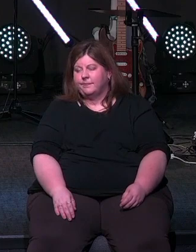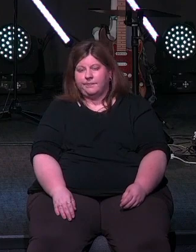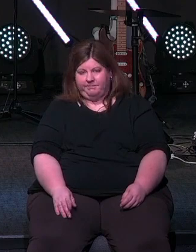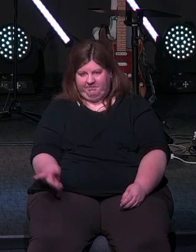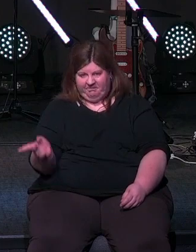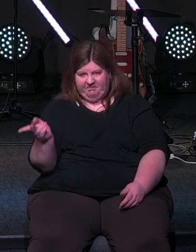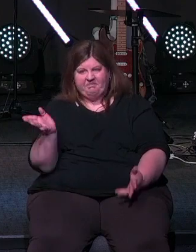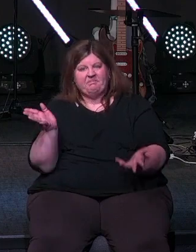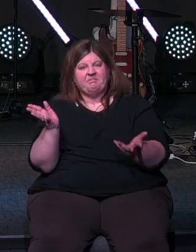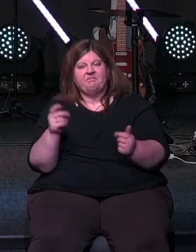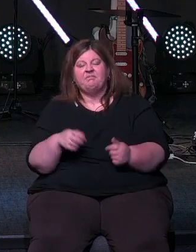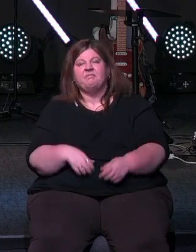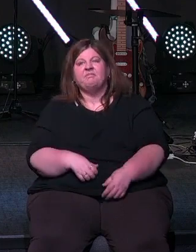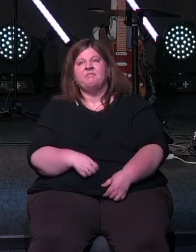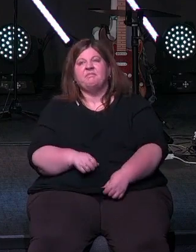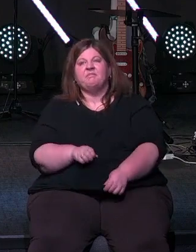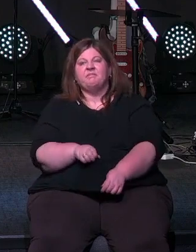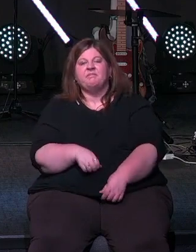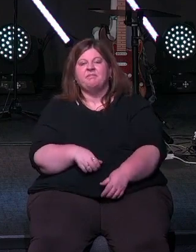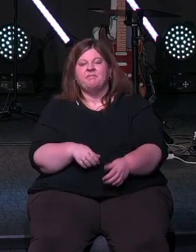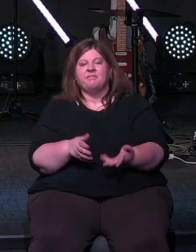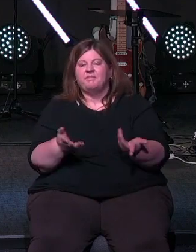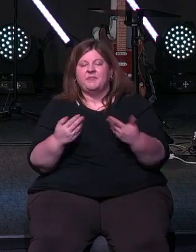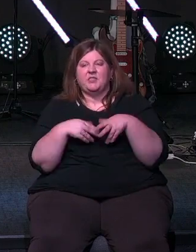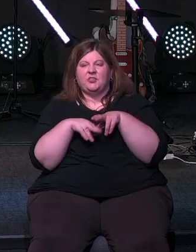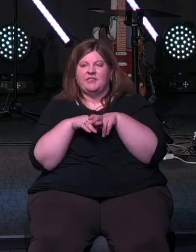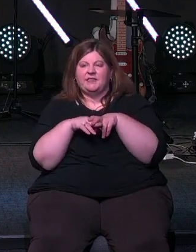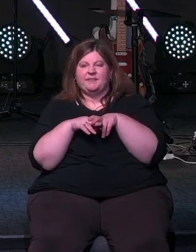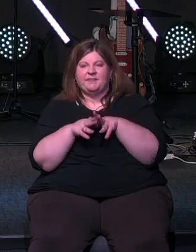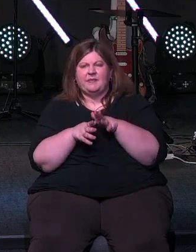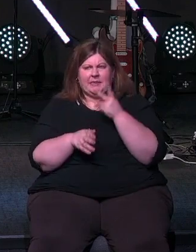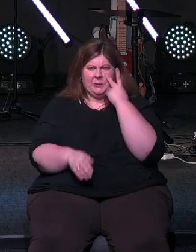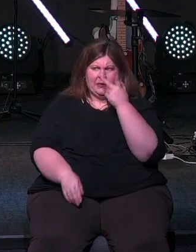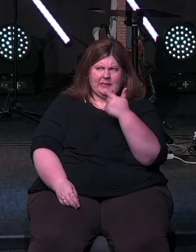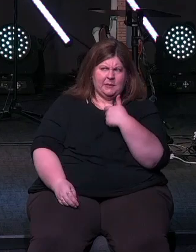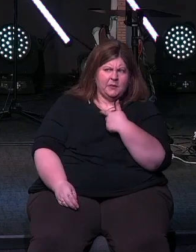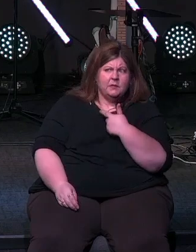Right here. Can you still see me? Okay, good.